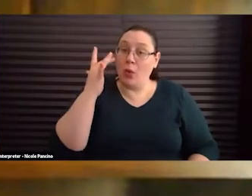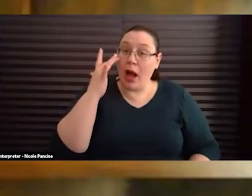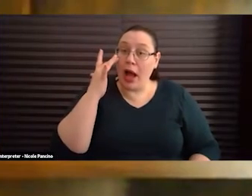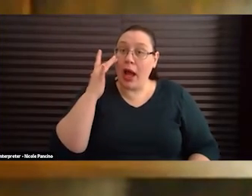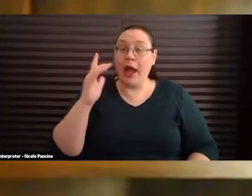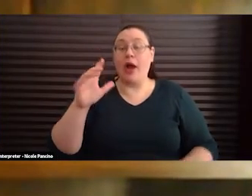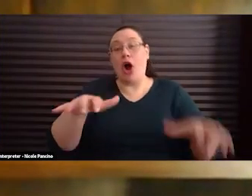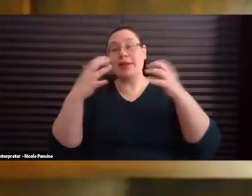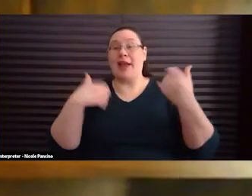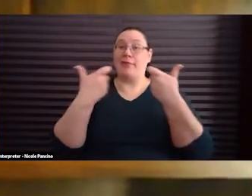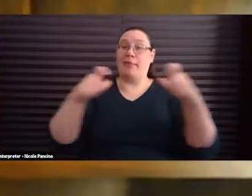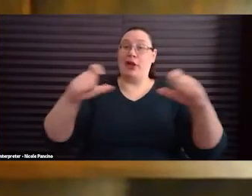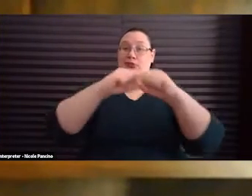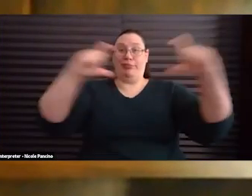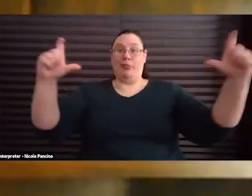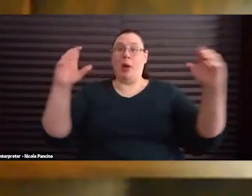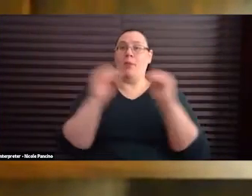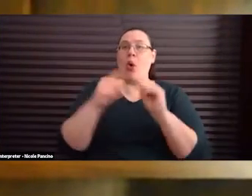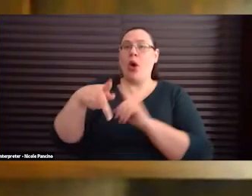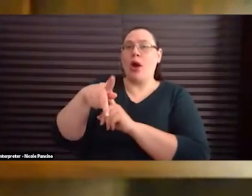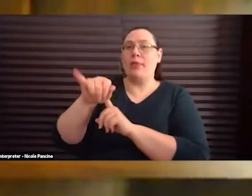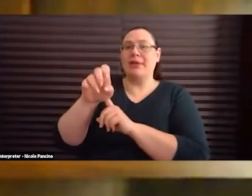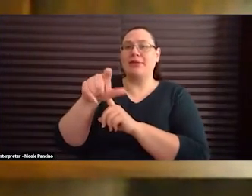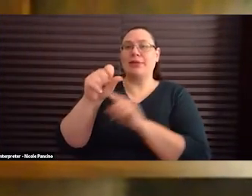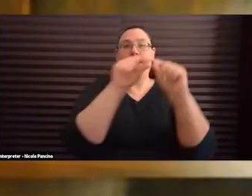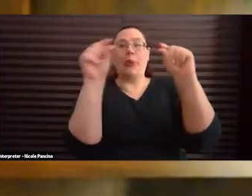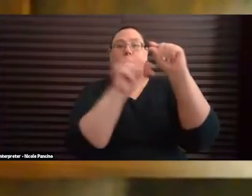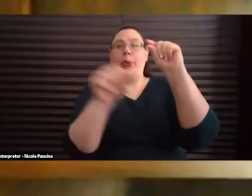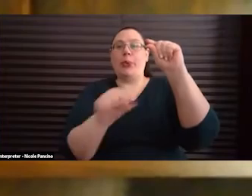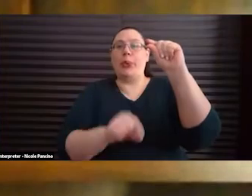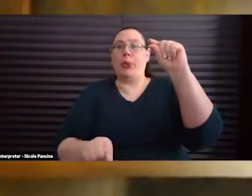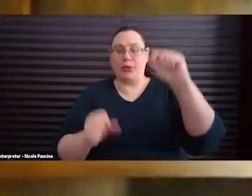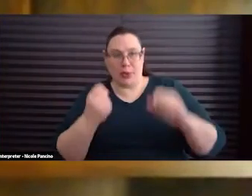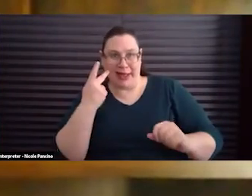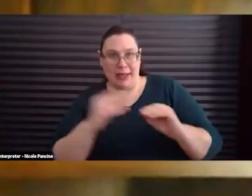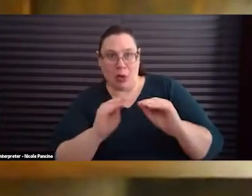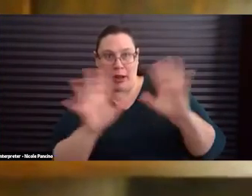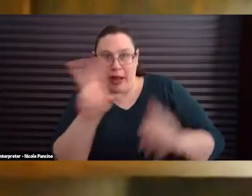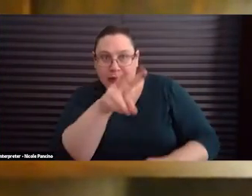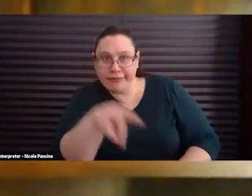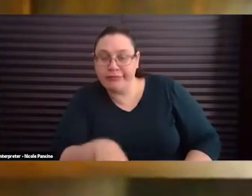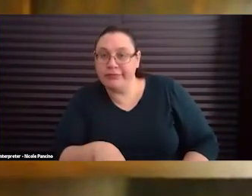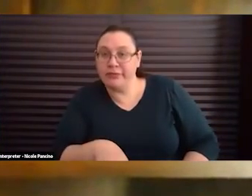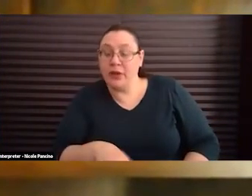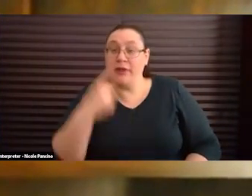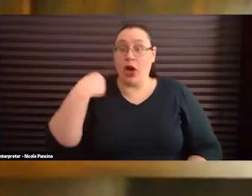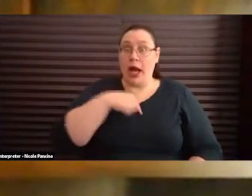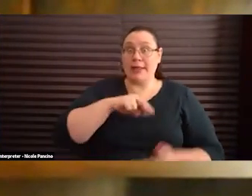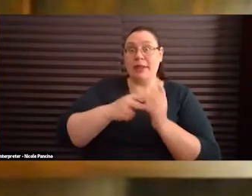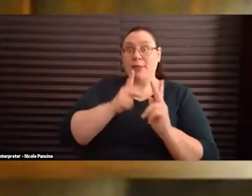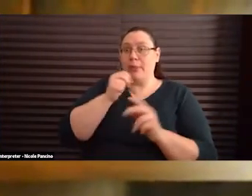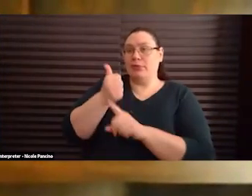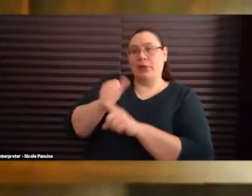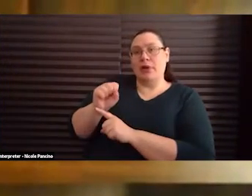with bigger pixels and more pixels, so they are able to see more. For us, that means that our stunt performers,